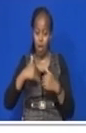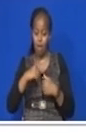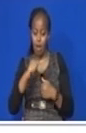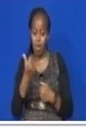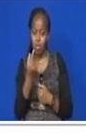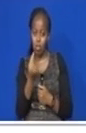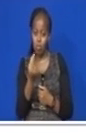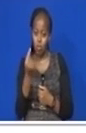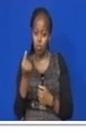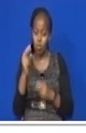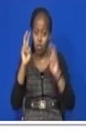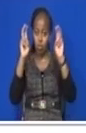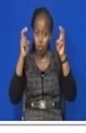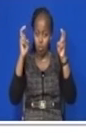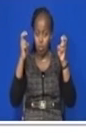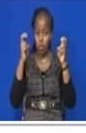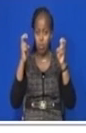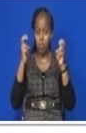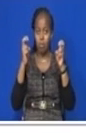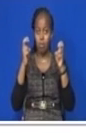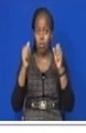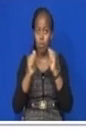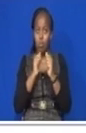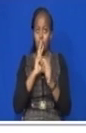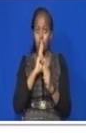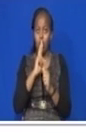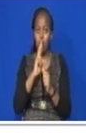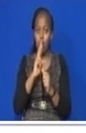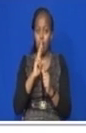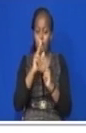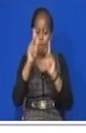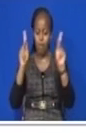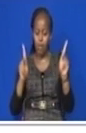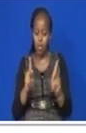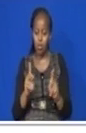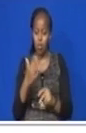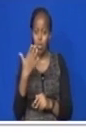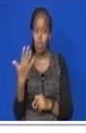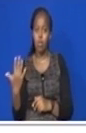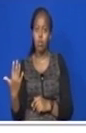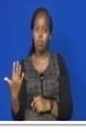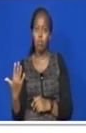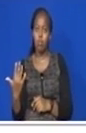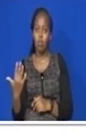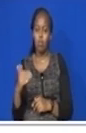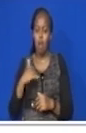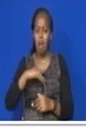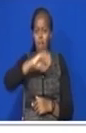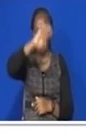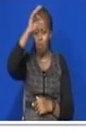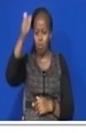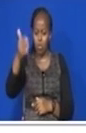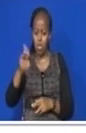under the big topic, which are, for example, physical features. I'm sure you have learned that. The mountains, the rivers,